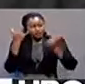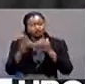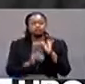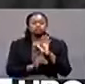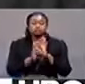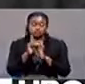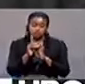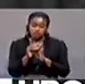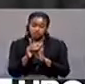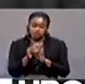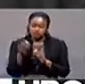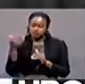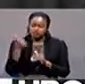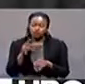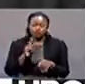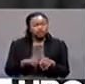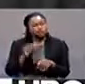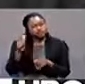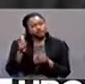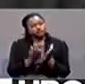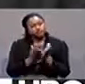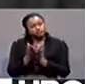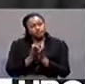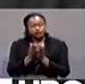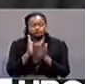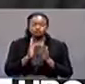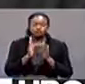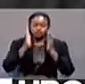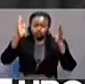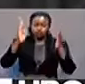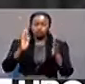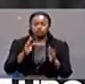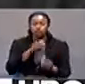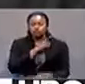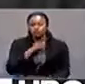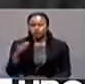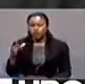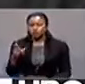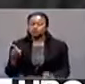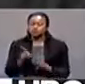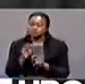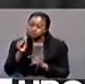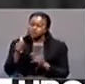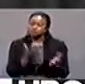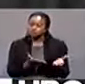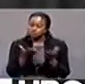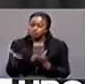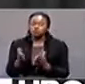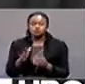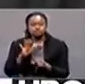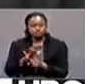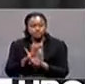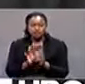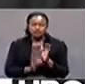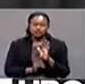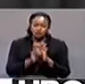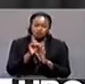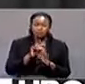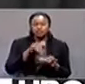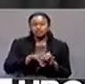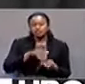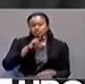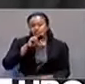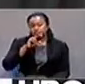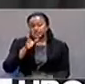When he was Bishop of Kasana Luwero, he brought a lot of development to Nakaseke. He came in